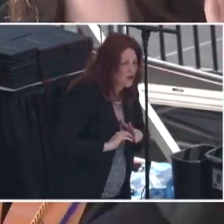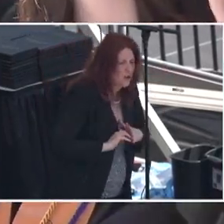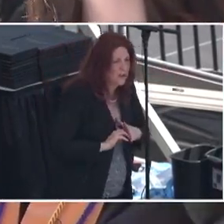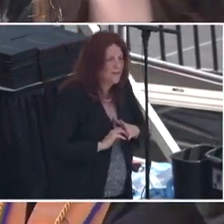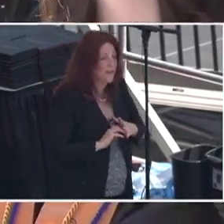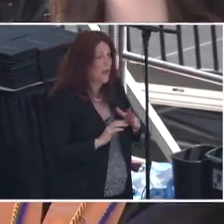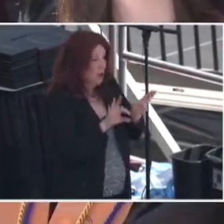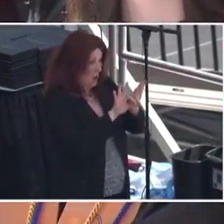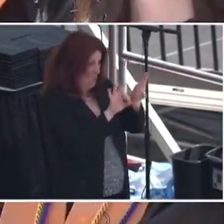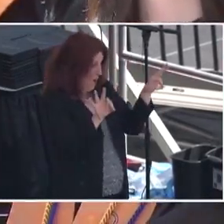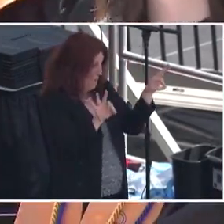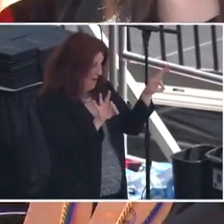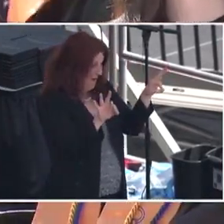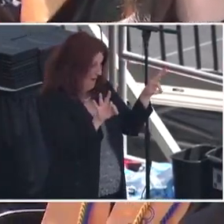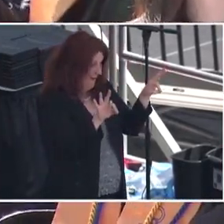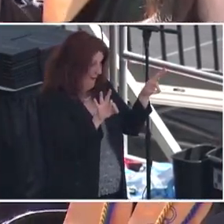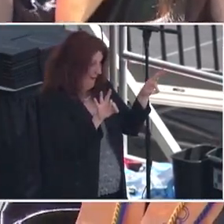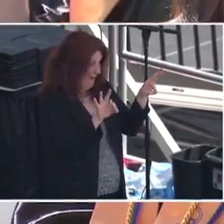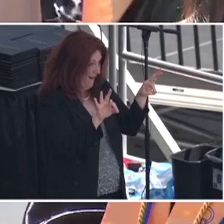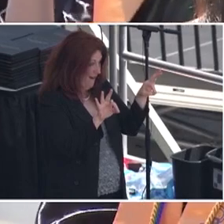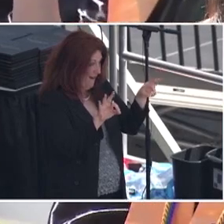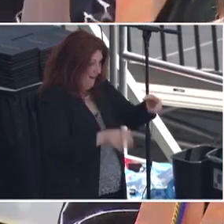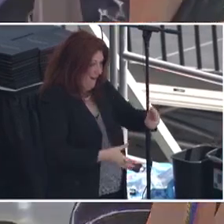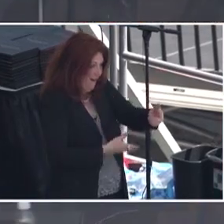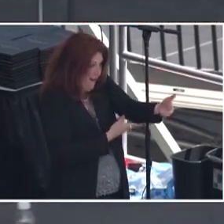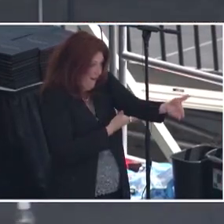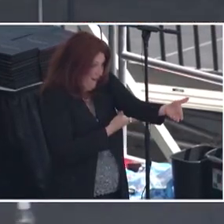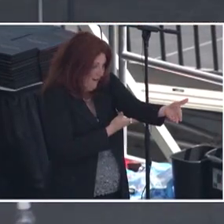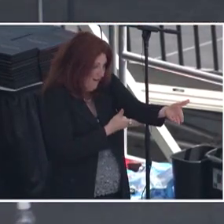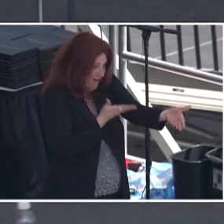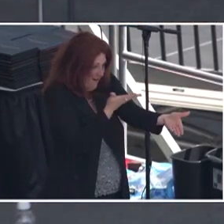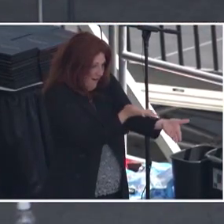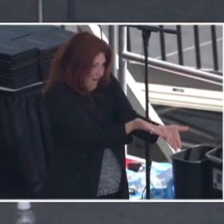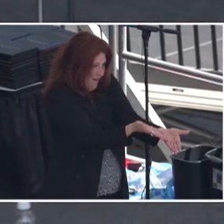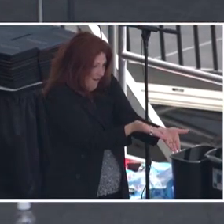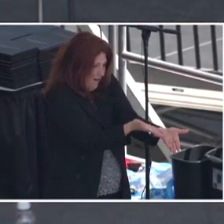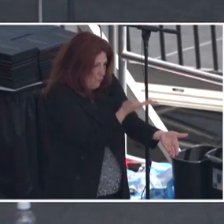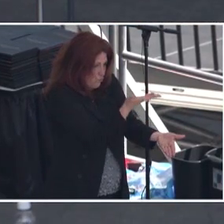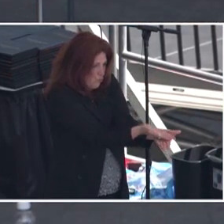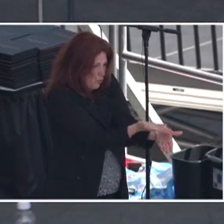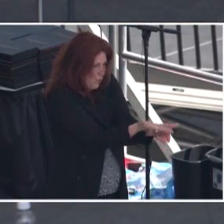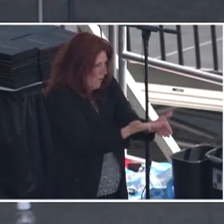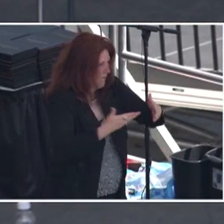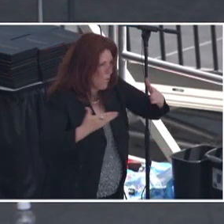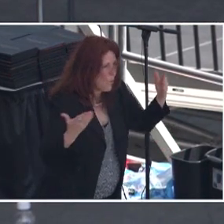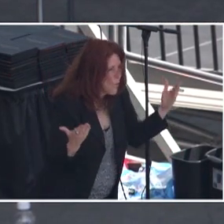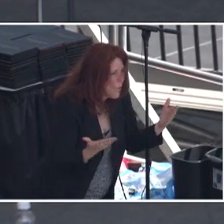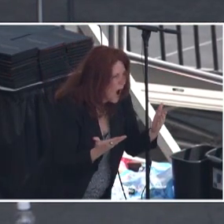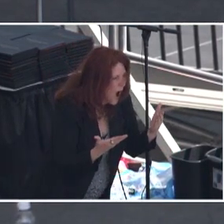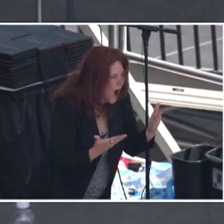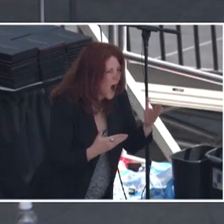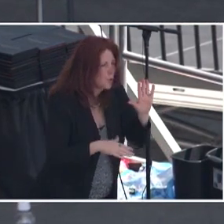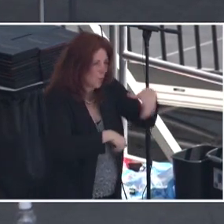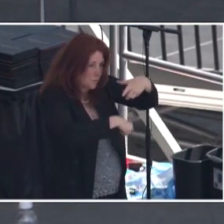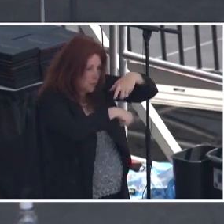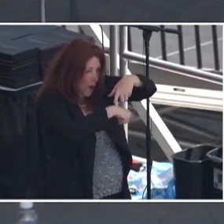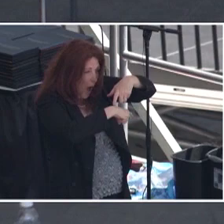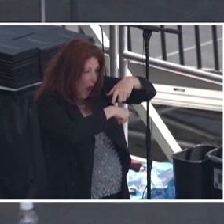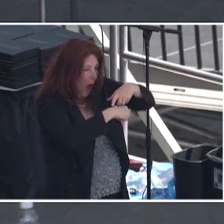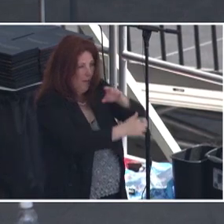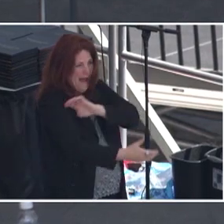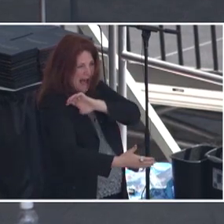today is a receipt for the investment you have made, first and foremost,